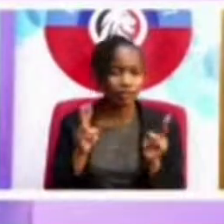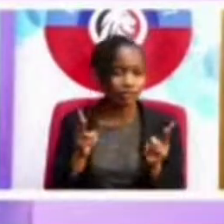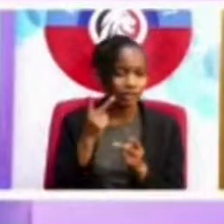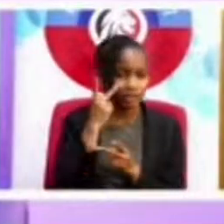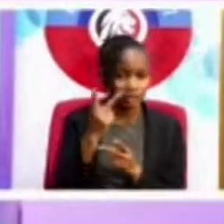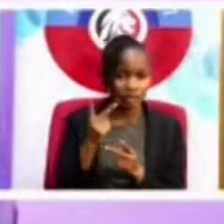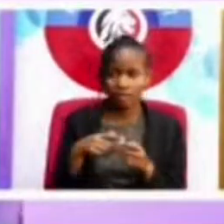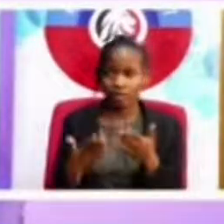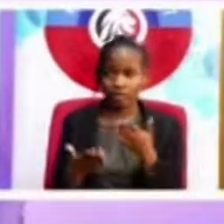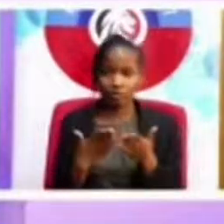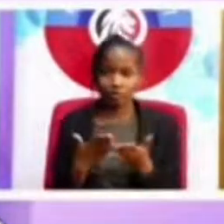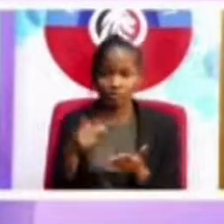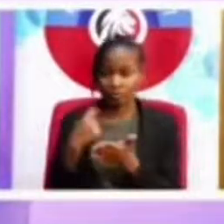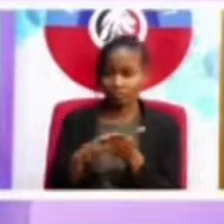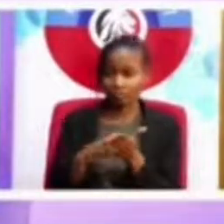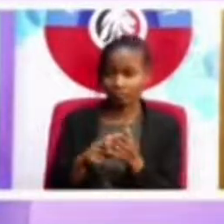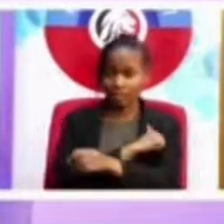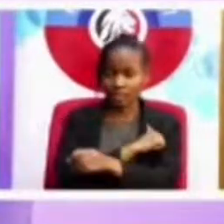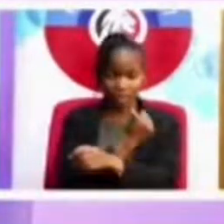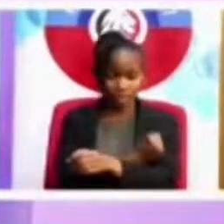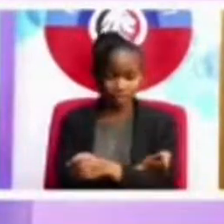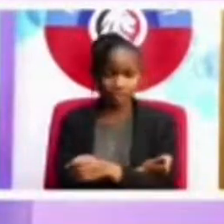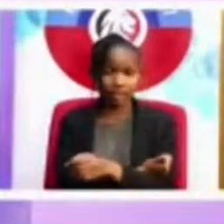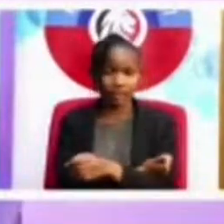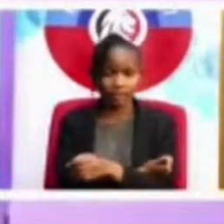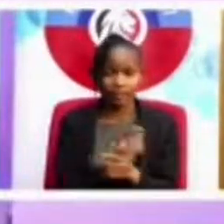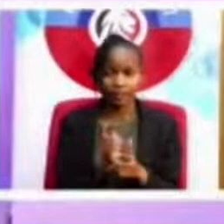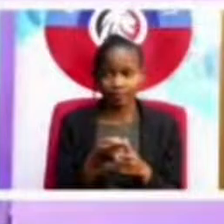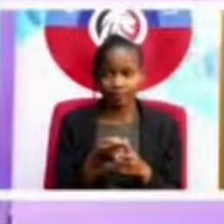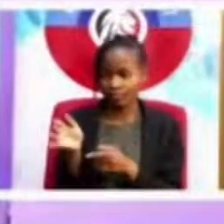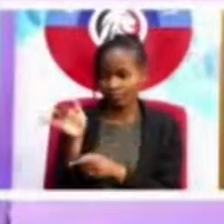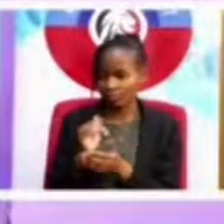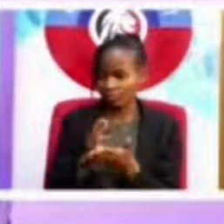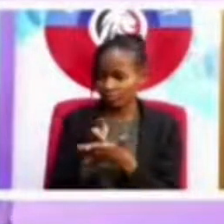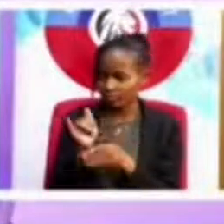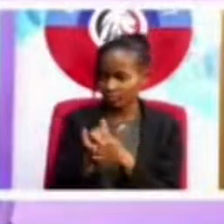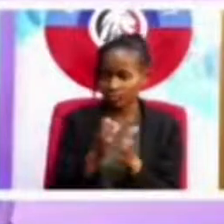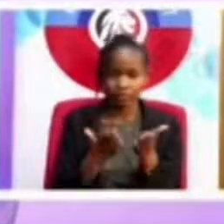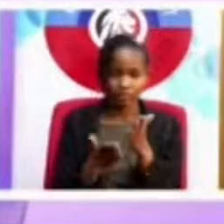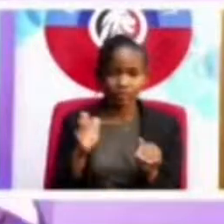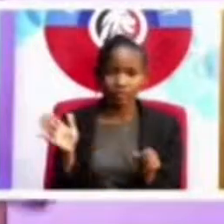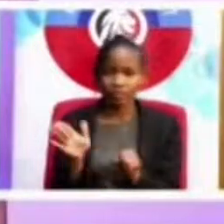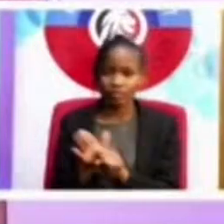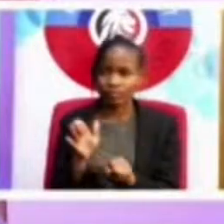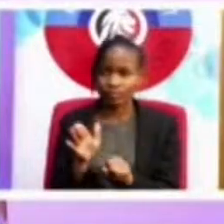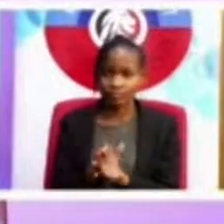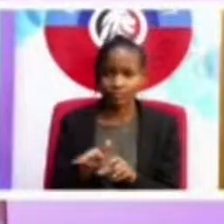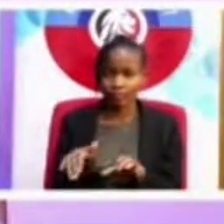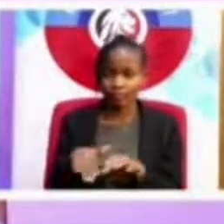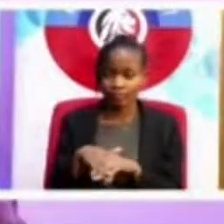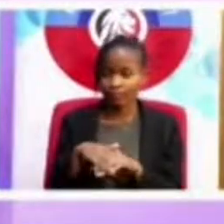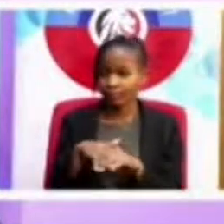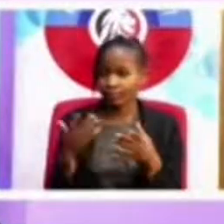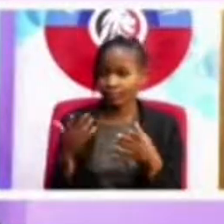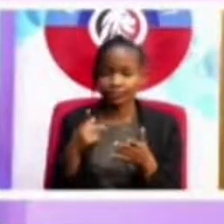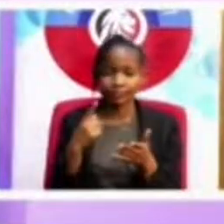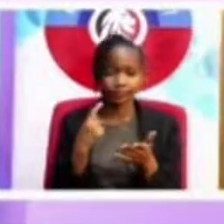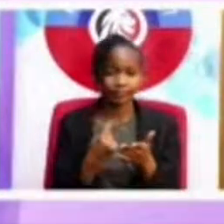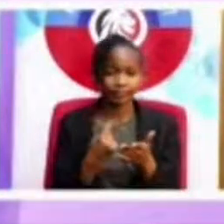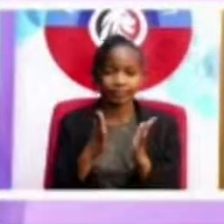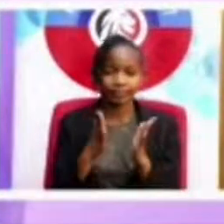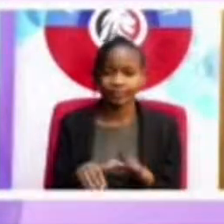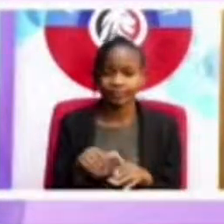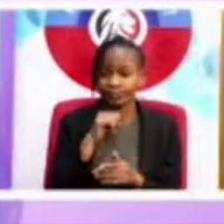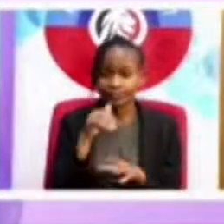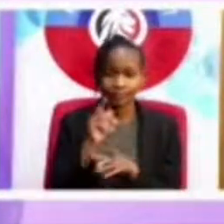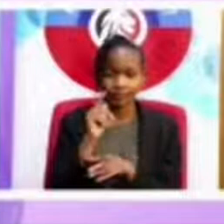tax authorities. And they will ensure that even though many players are not in this domicile in Kenya or